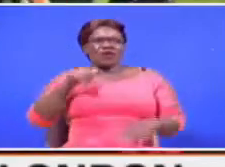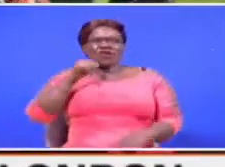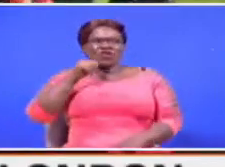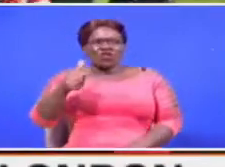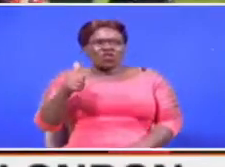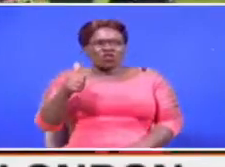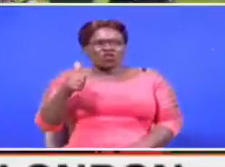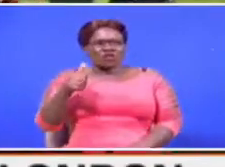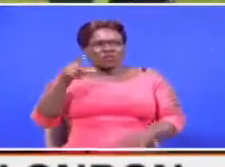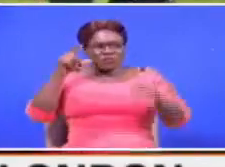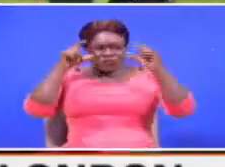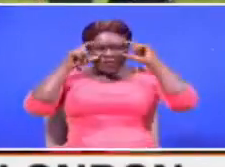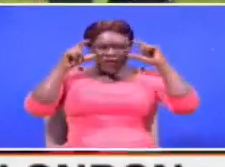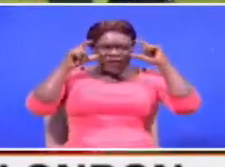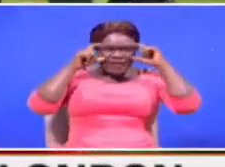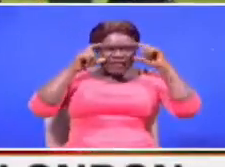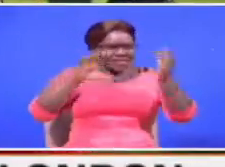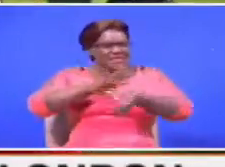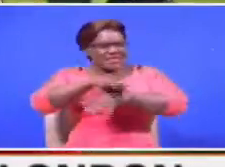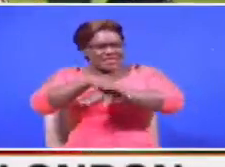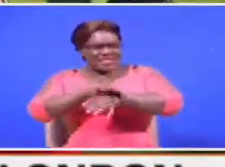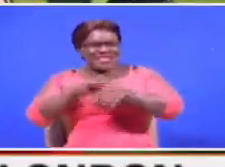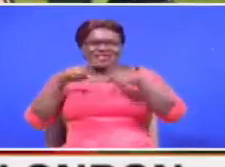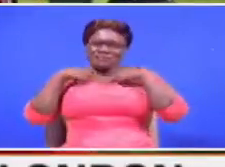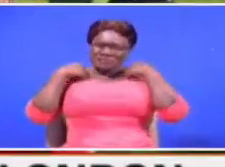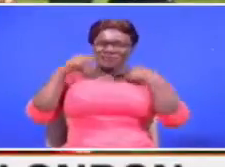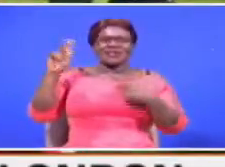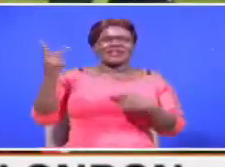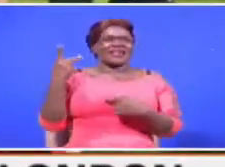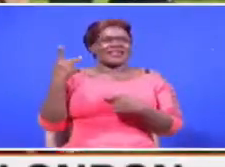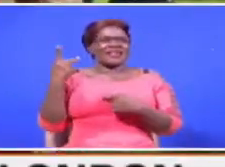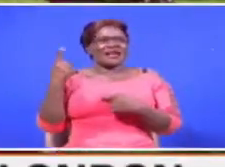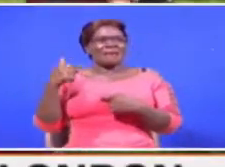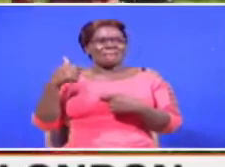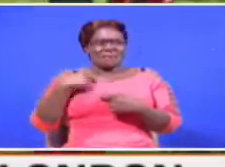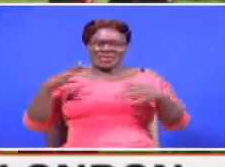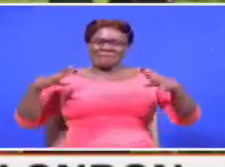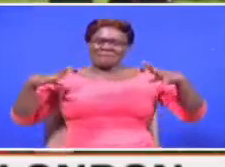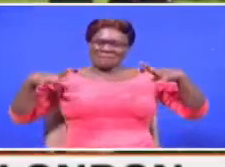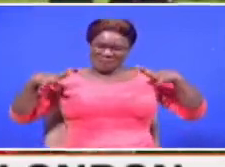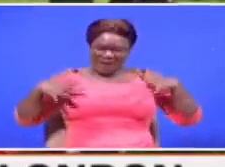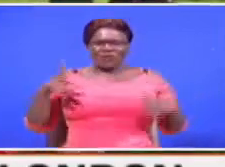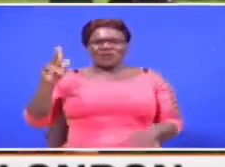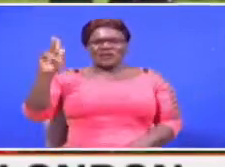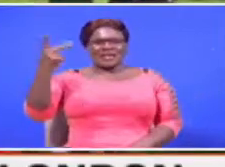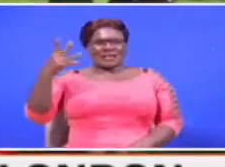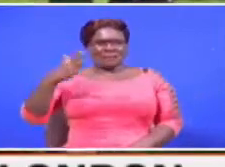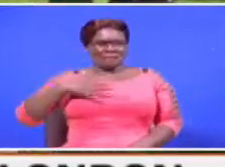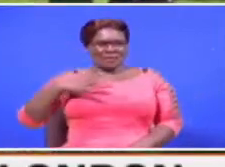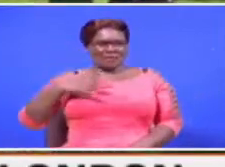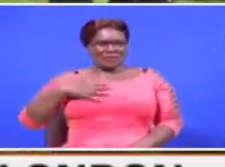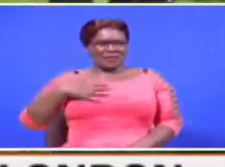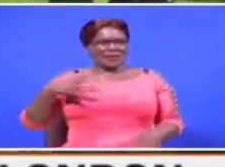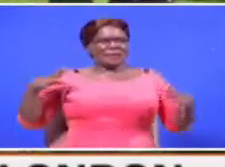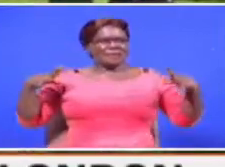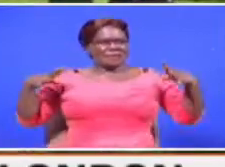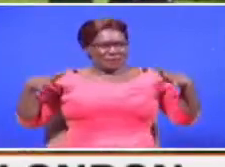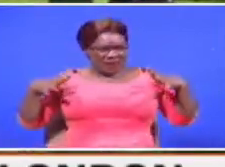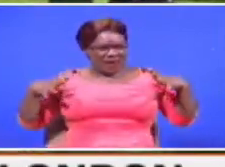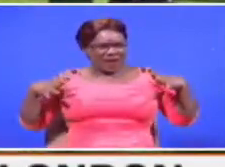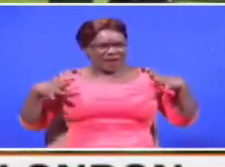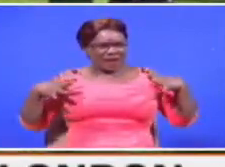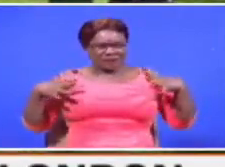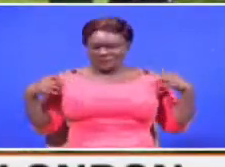just miwani, we wear them, you look at my Kenyan earring, because I'm a proud Kenyan. Mimi ni mwenye anajivunia, you look at